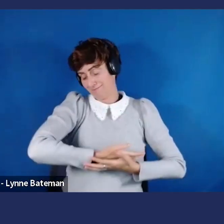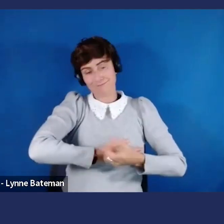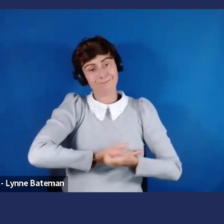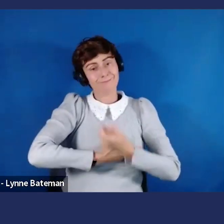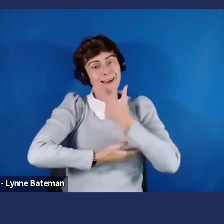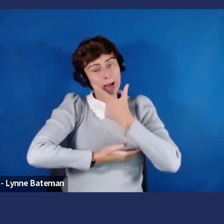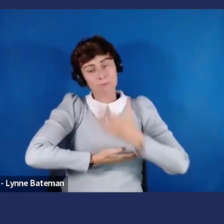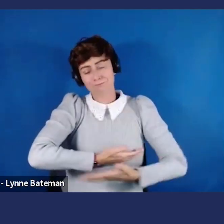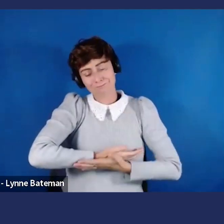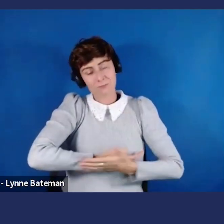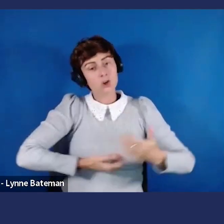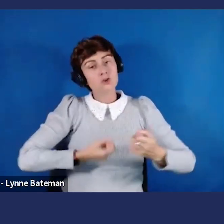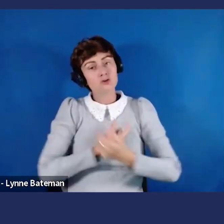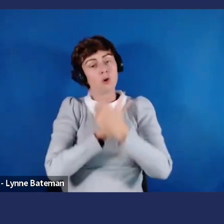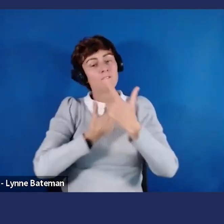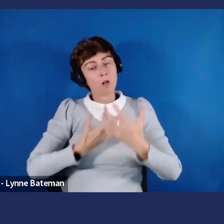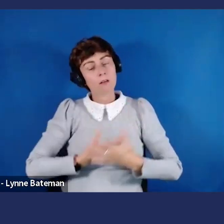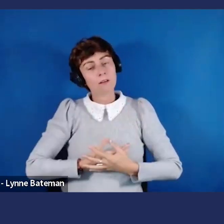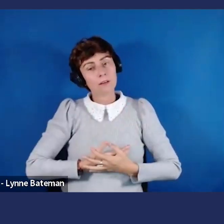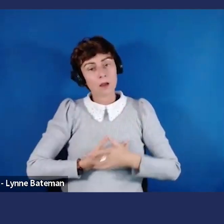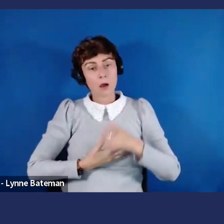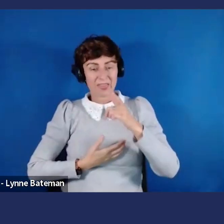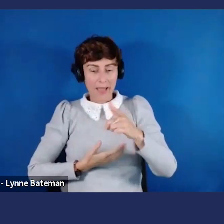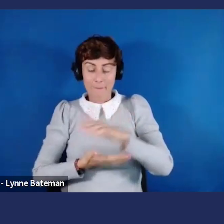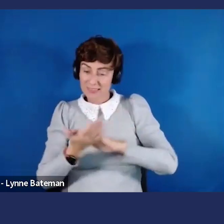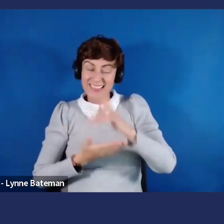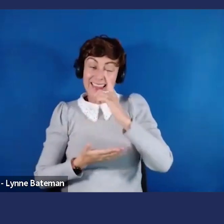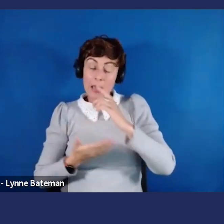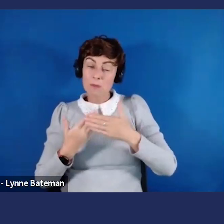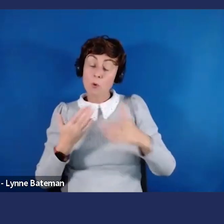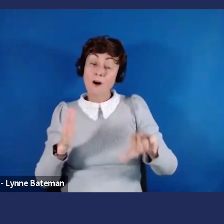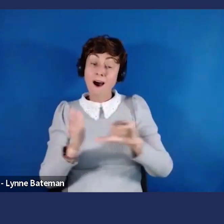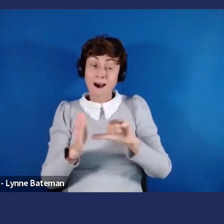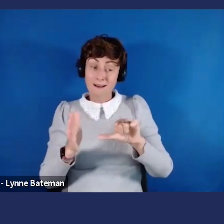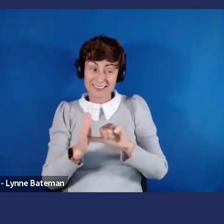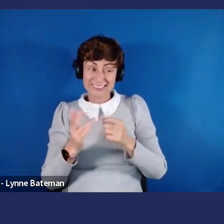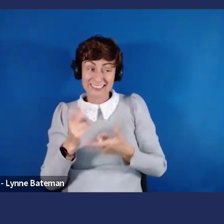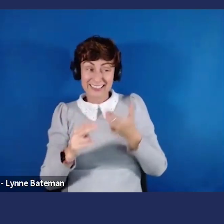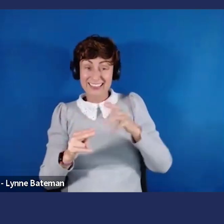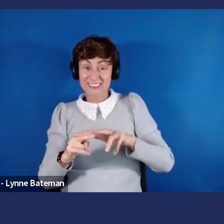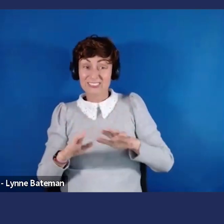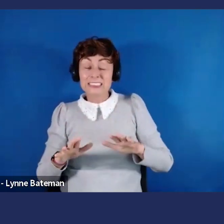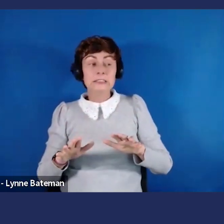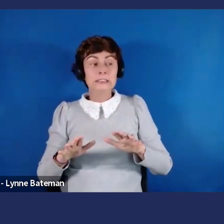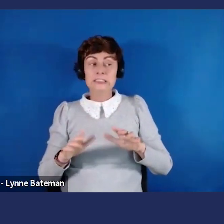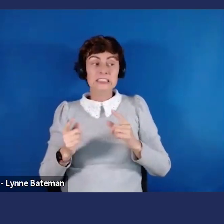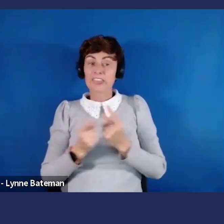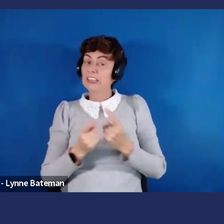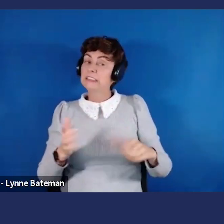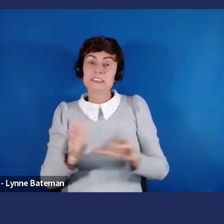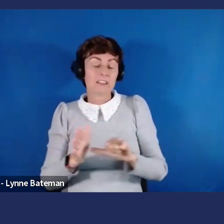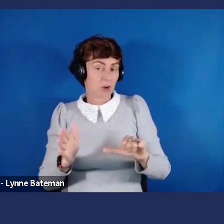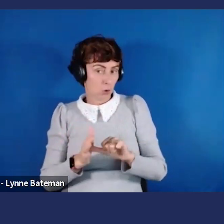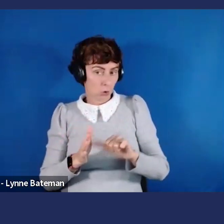to. And this can make it hard for mothers and birthing people to acknowledge when things are difficult and